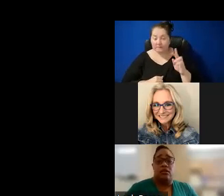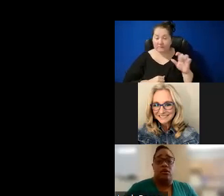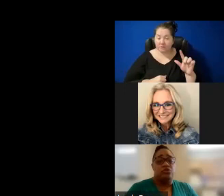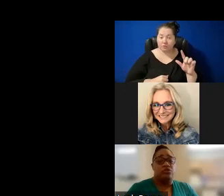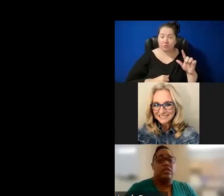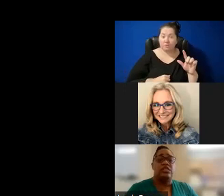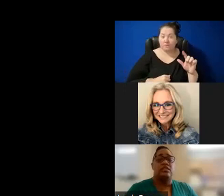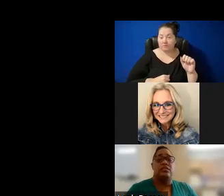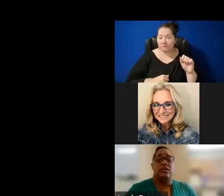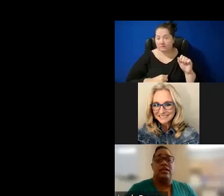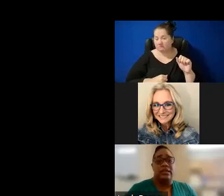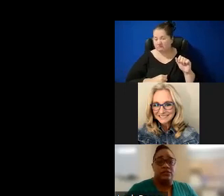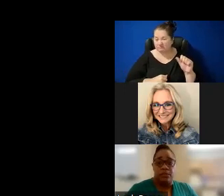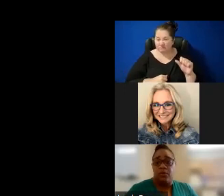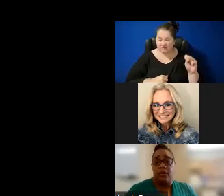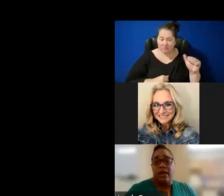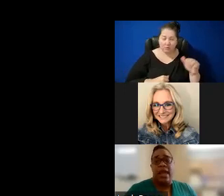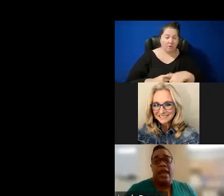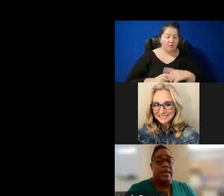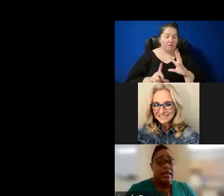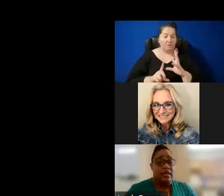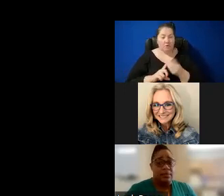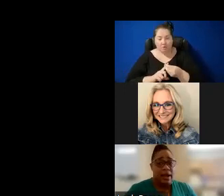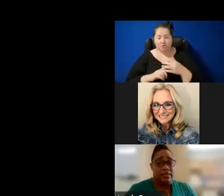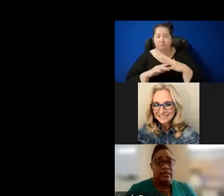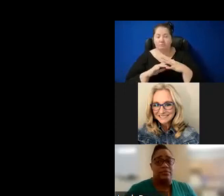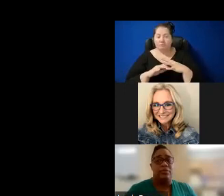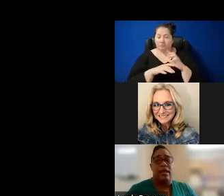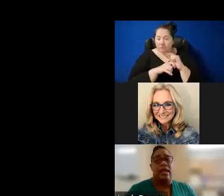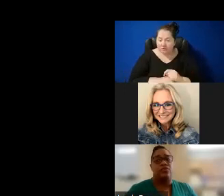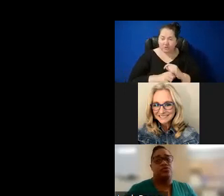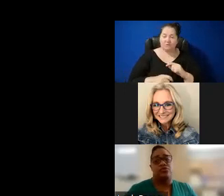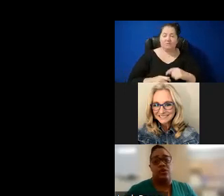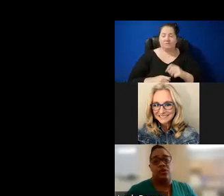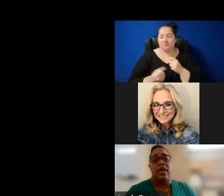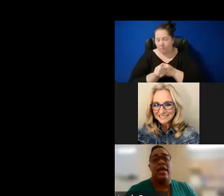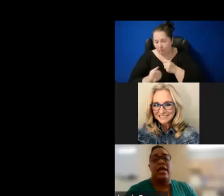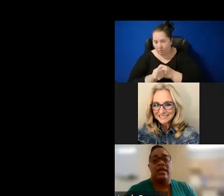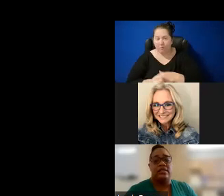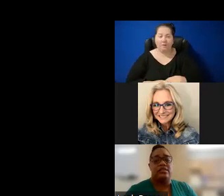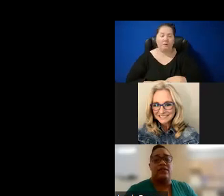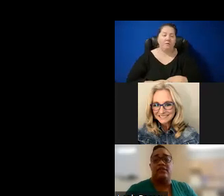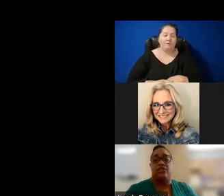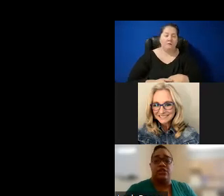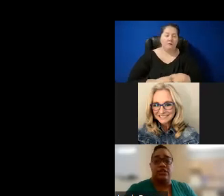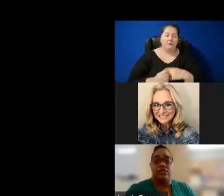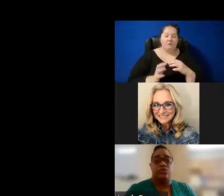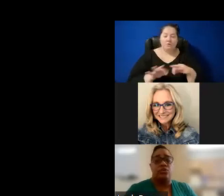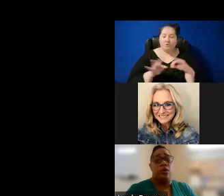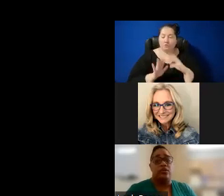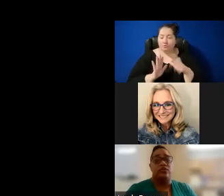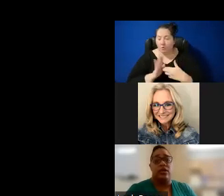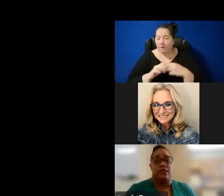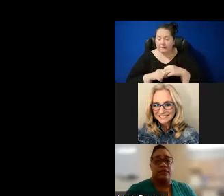to their cultural traditions, collective support, and healing practices playing a crucial role in survivors'